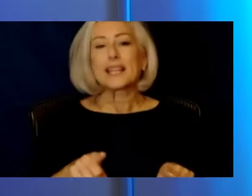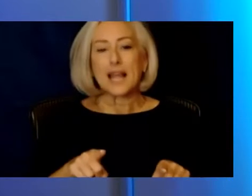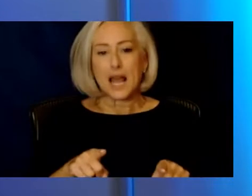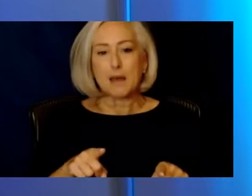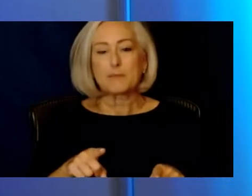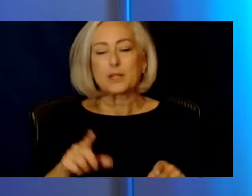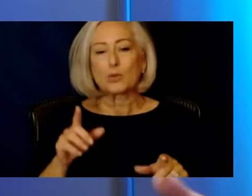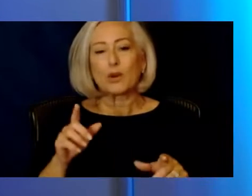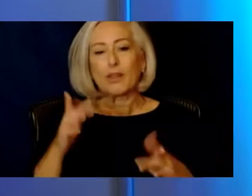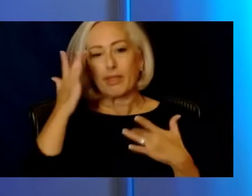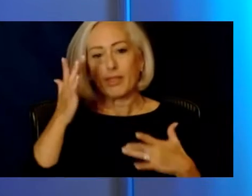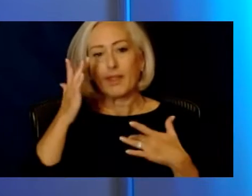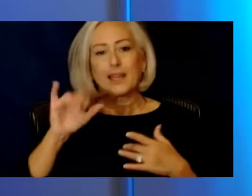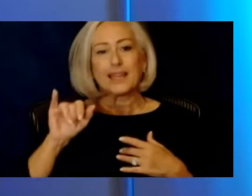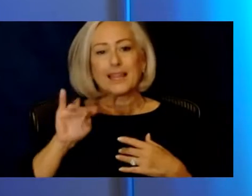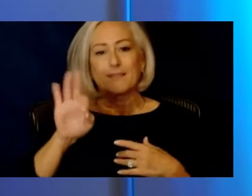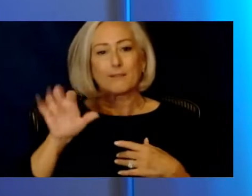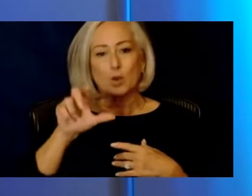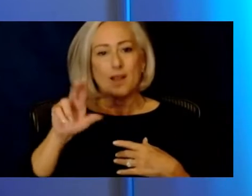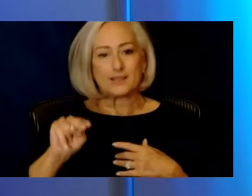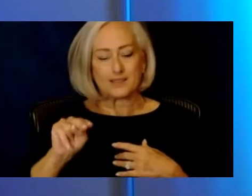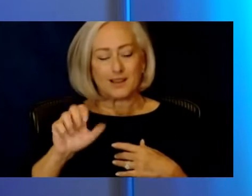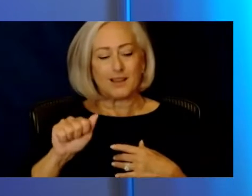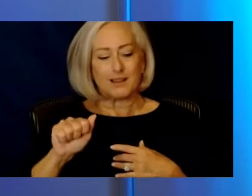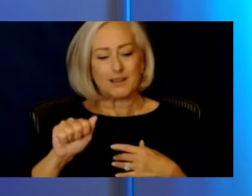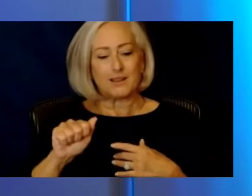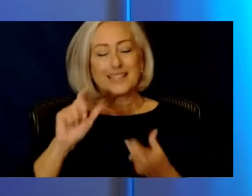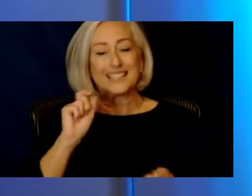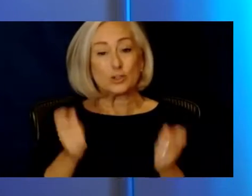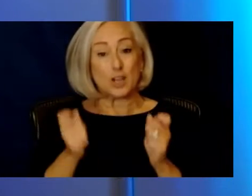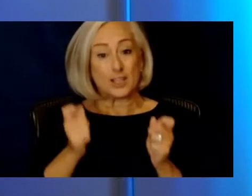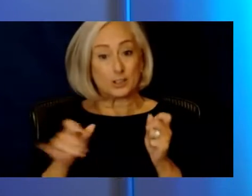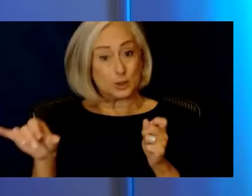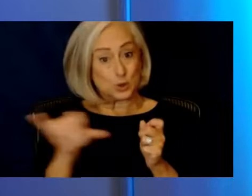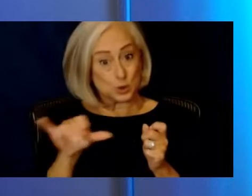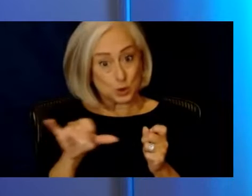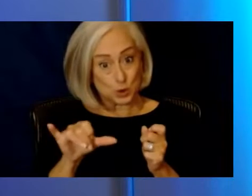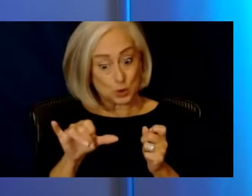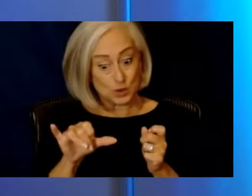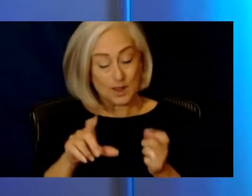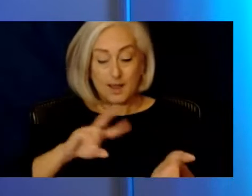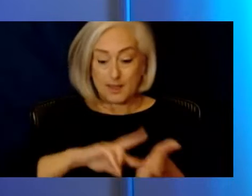also mutates, and that we require vaccination changes from